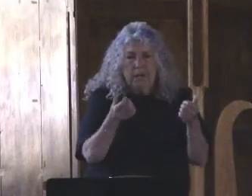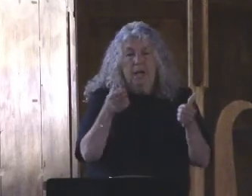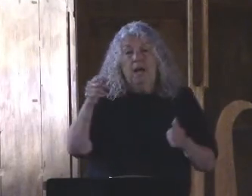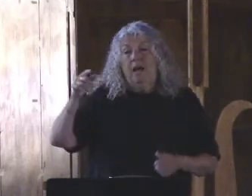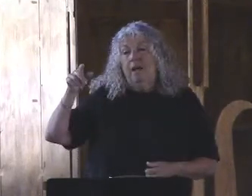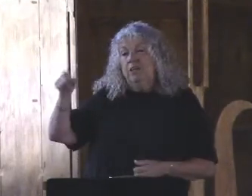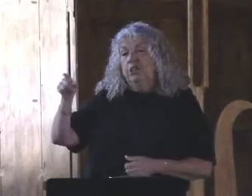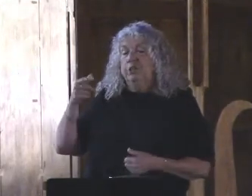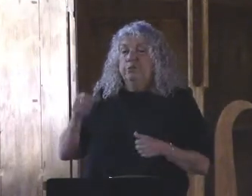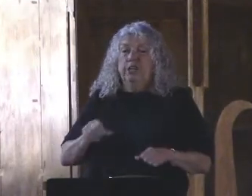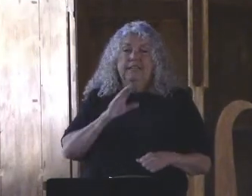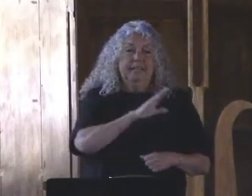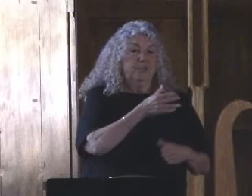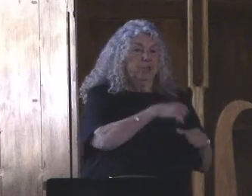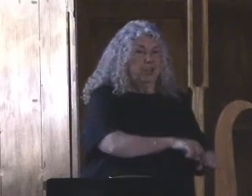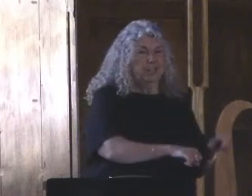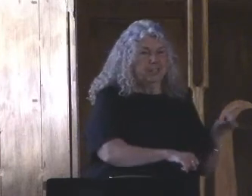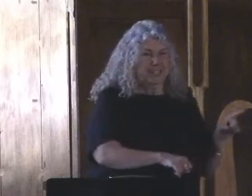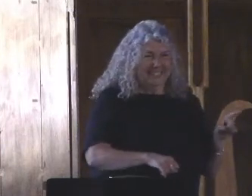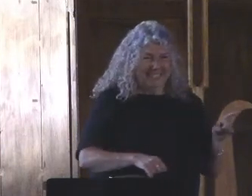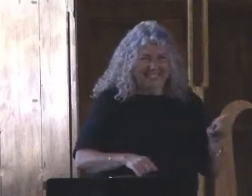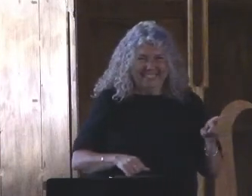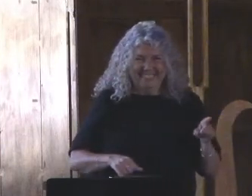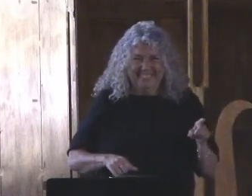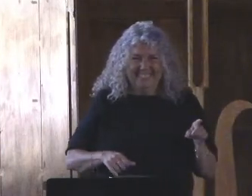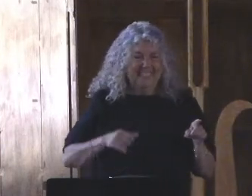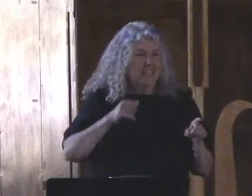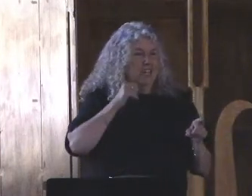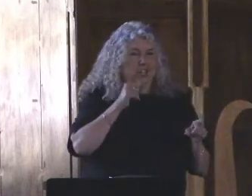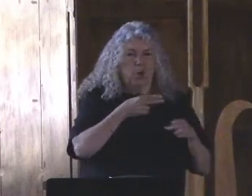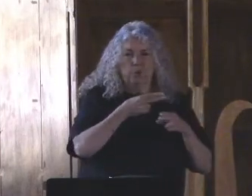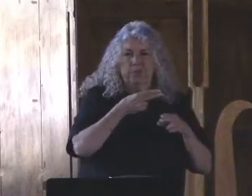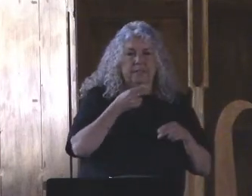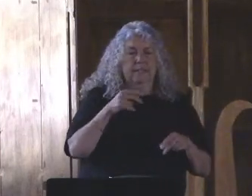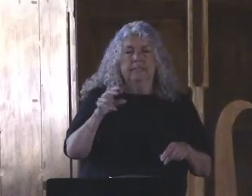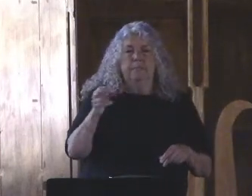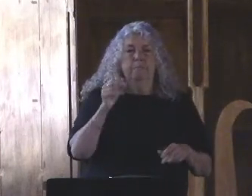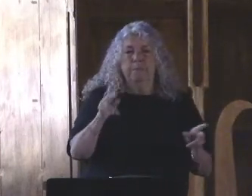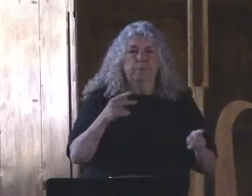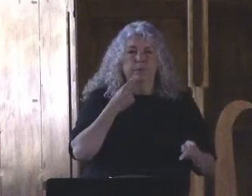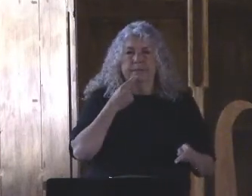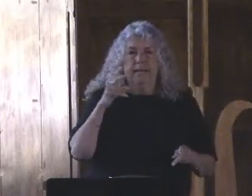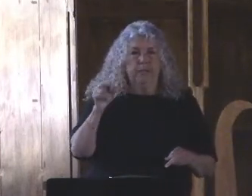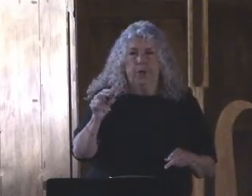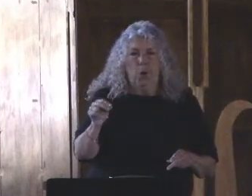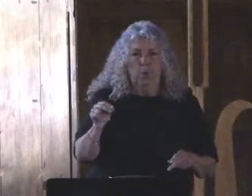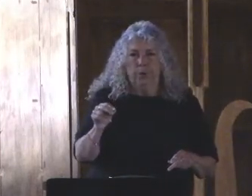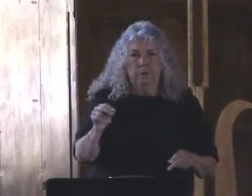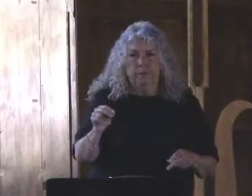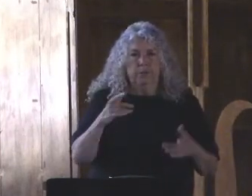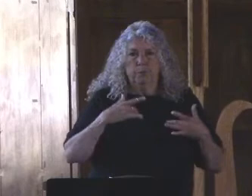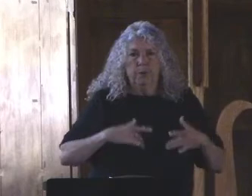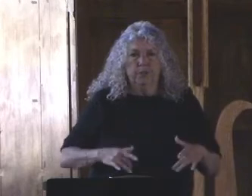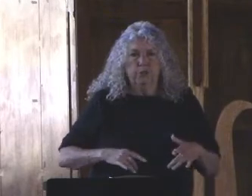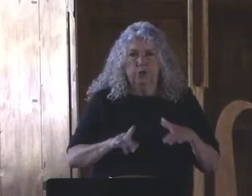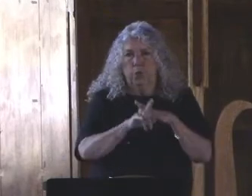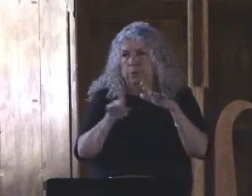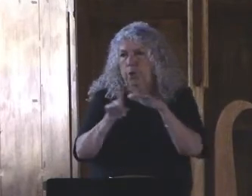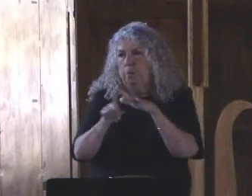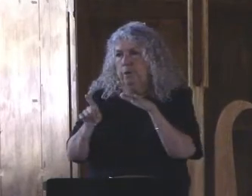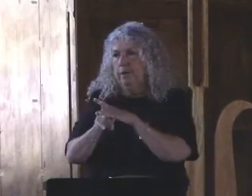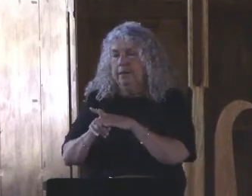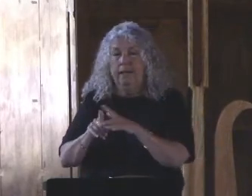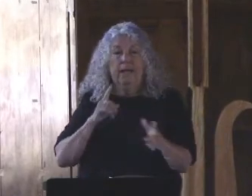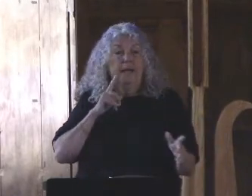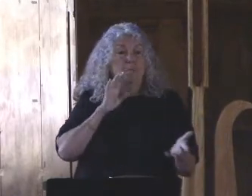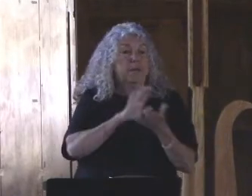his rejection. Jesus tells us not to let the naysayers get us down, to just keep showing up, and as Gandhi says, be the